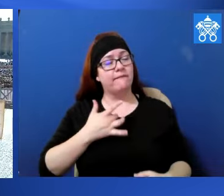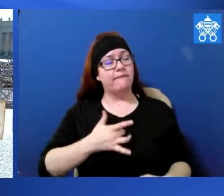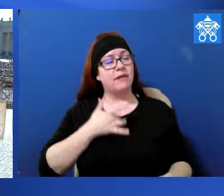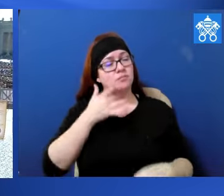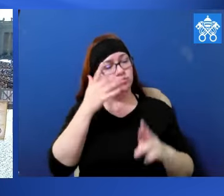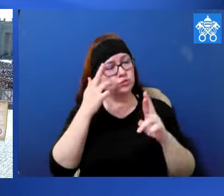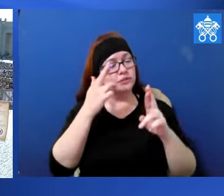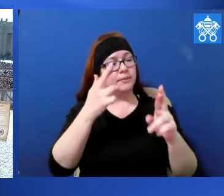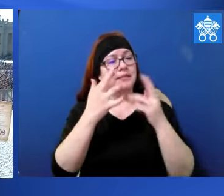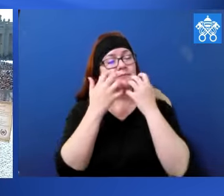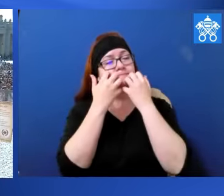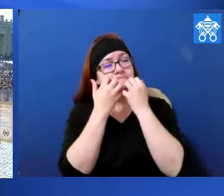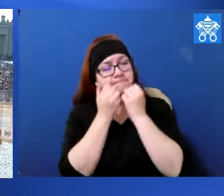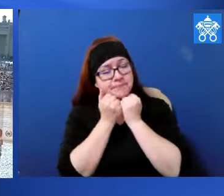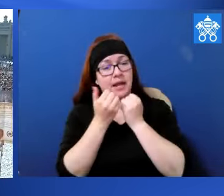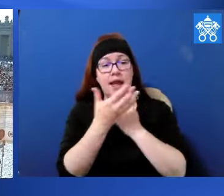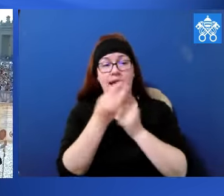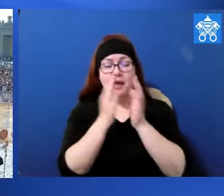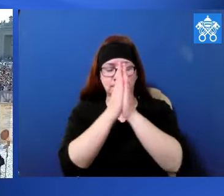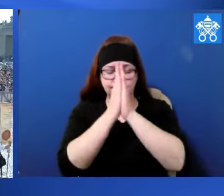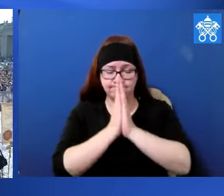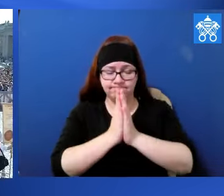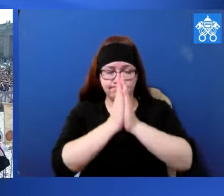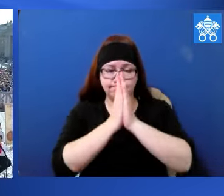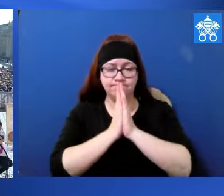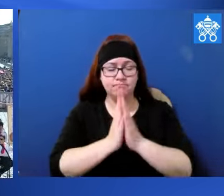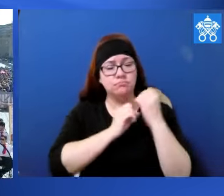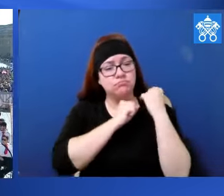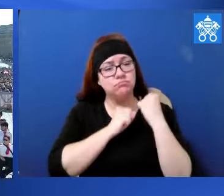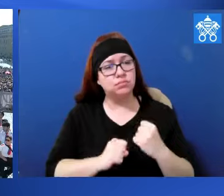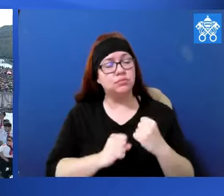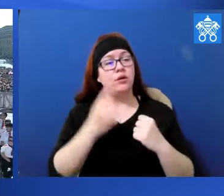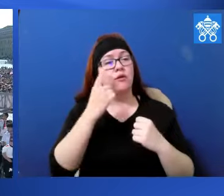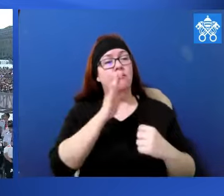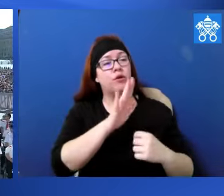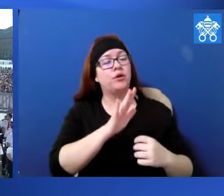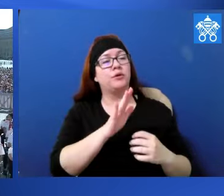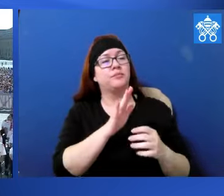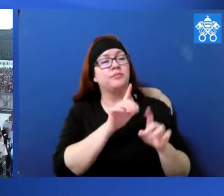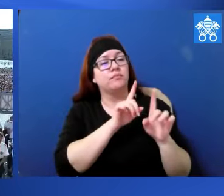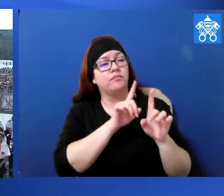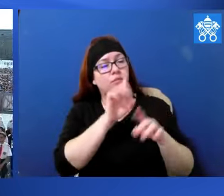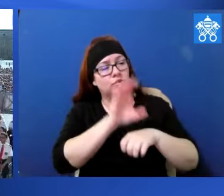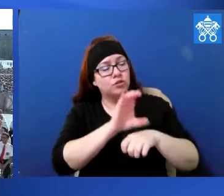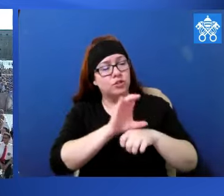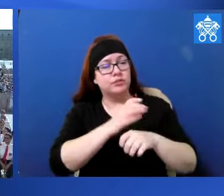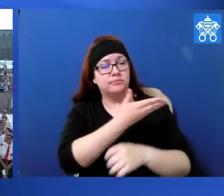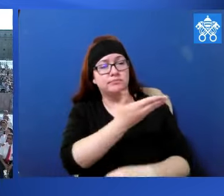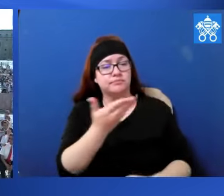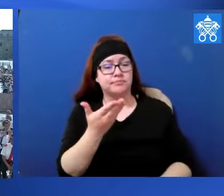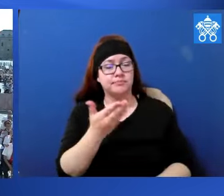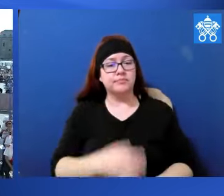sus sentimientos de filial afecto que acompañan con fervientes oraciones por sus intenciones de pastor de toda la